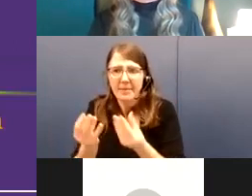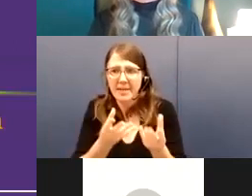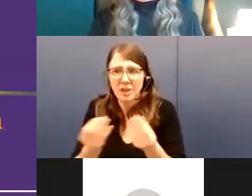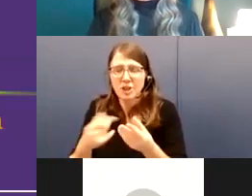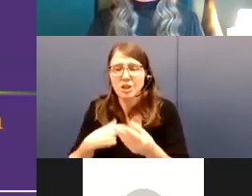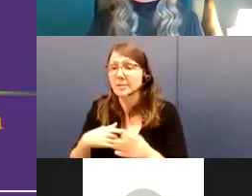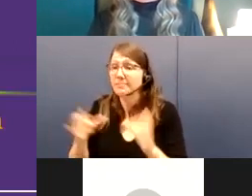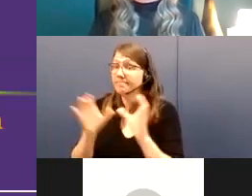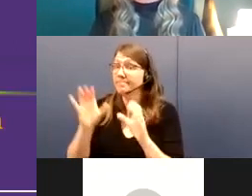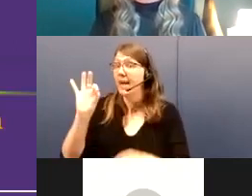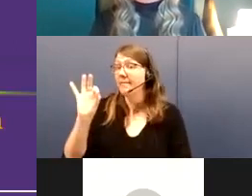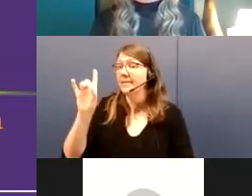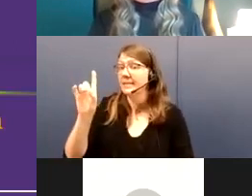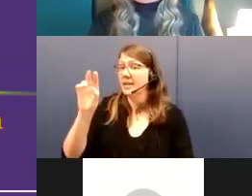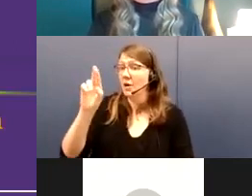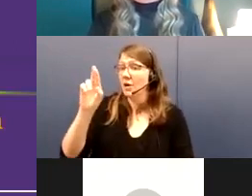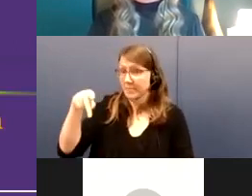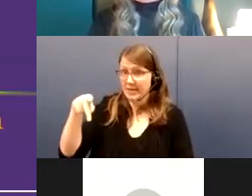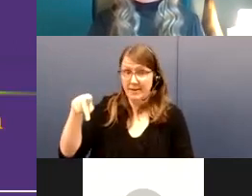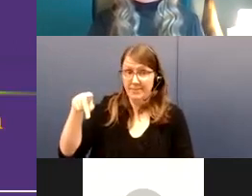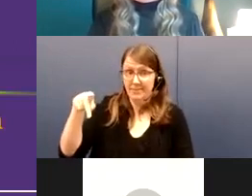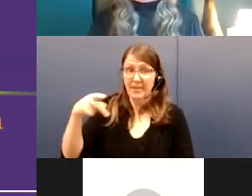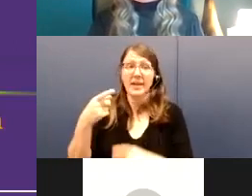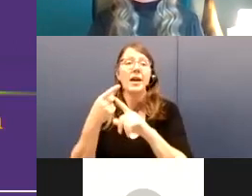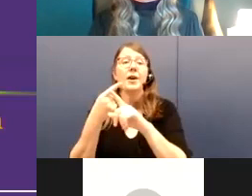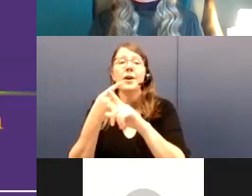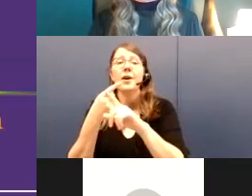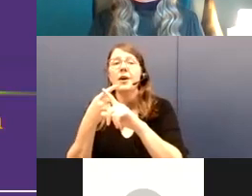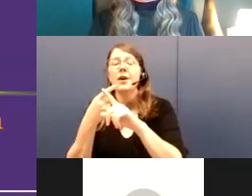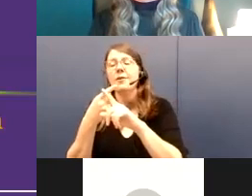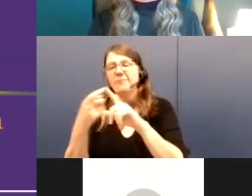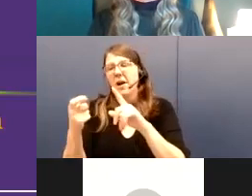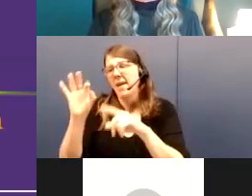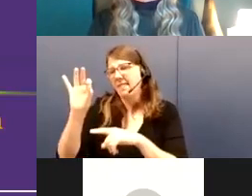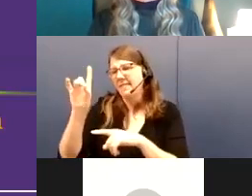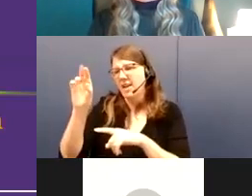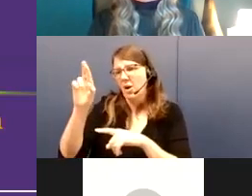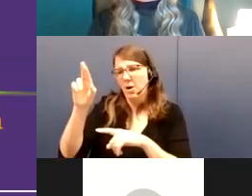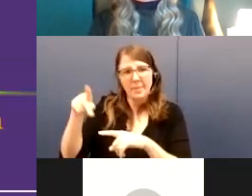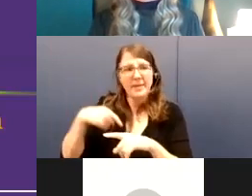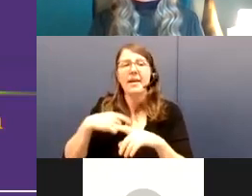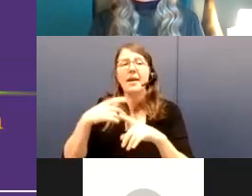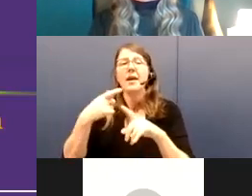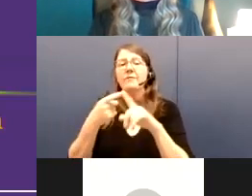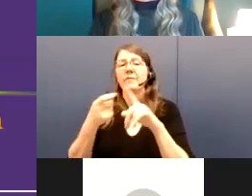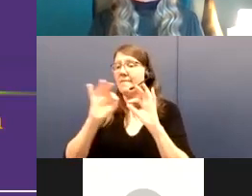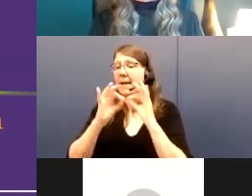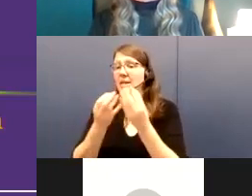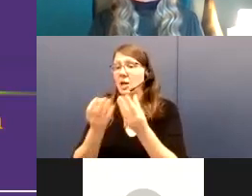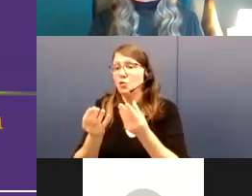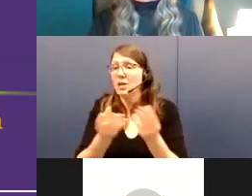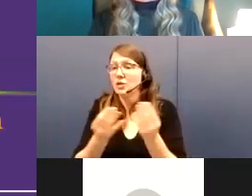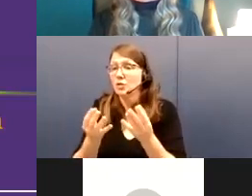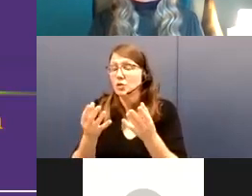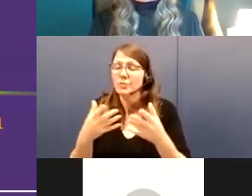FDRP mediation designation from Family Dispute Resolution Institute of Ontario, and as their